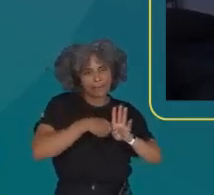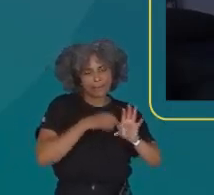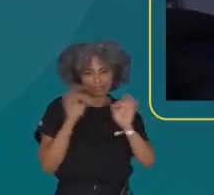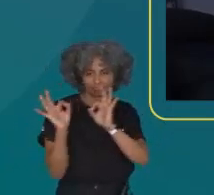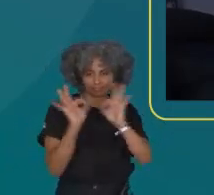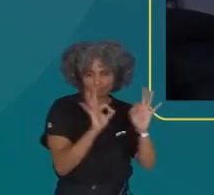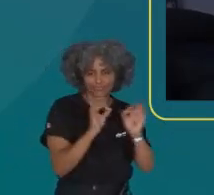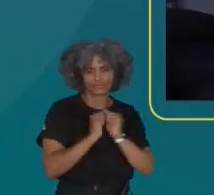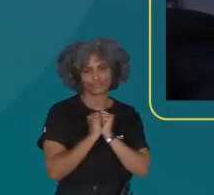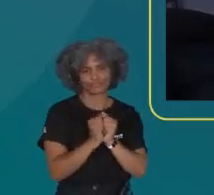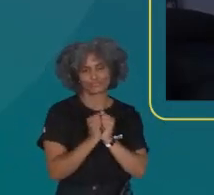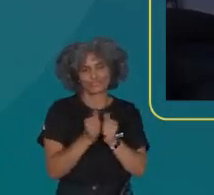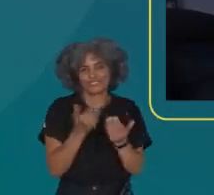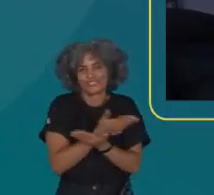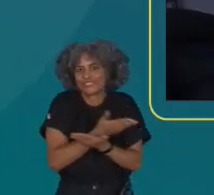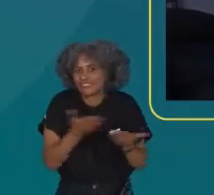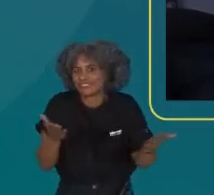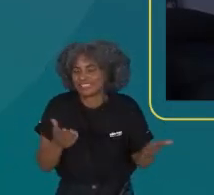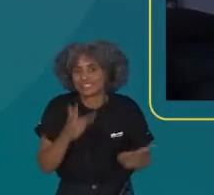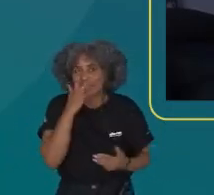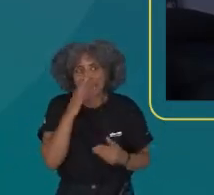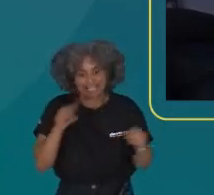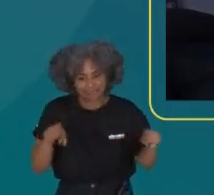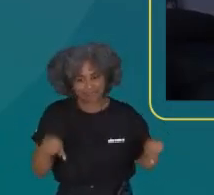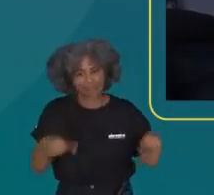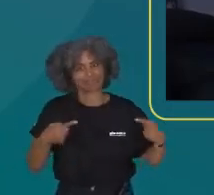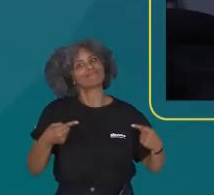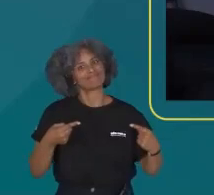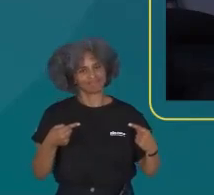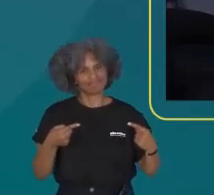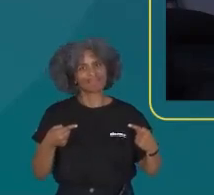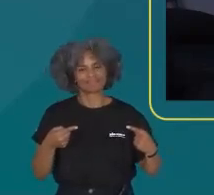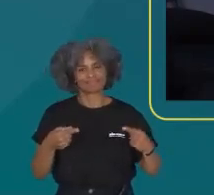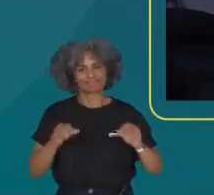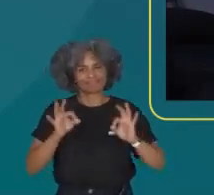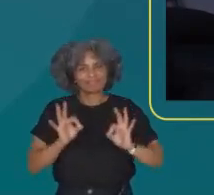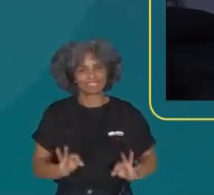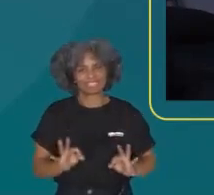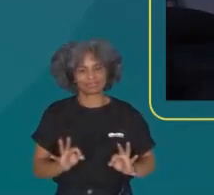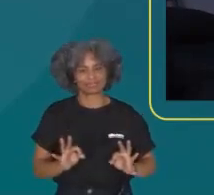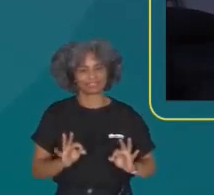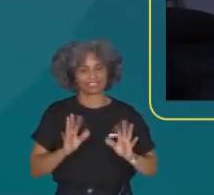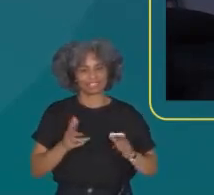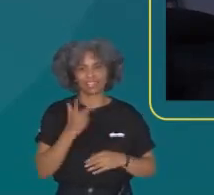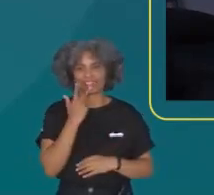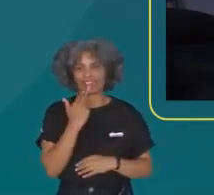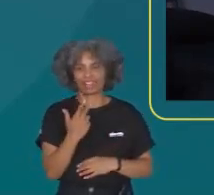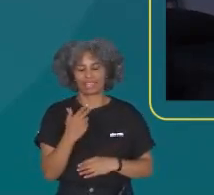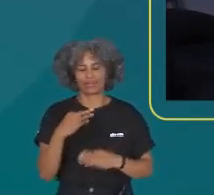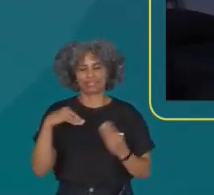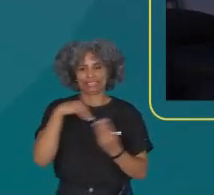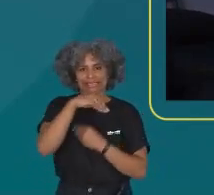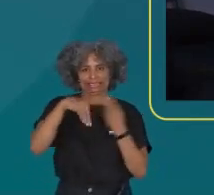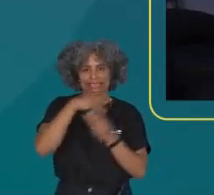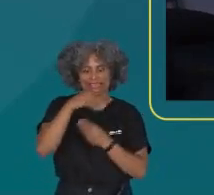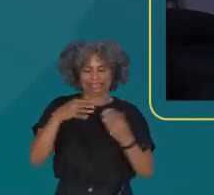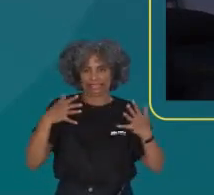desafío that you have. Sorry, I'm mixing my languages. These kind of meetings does that.